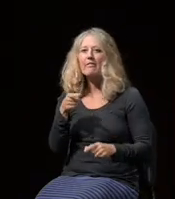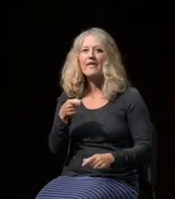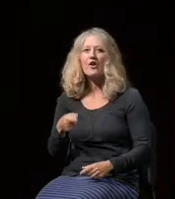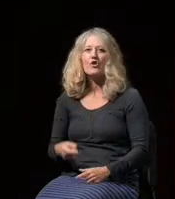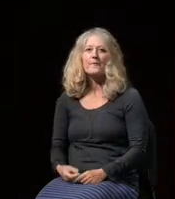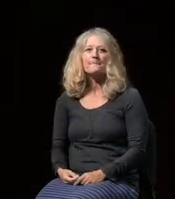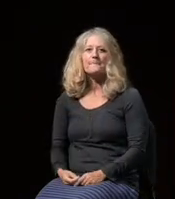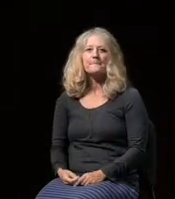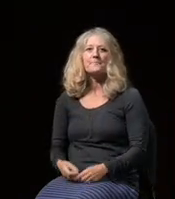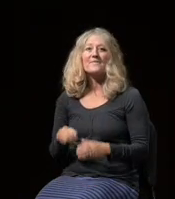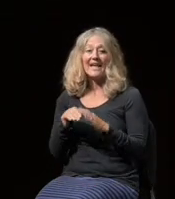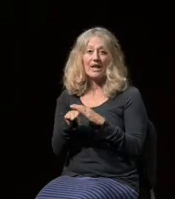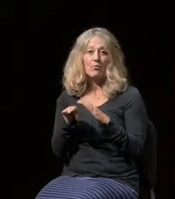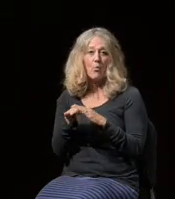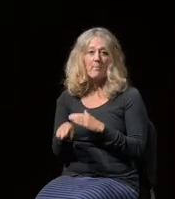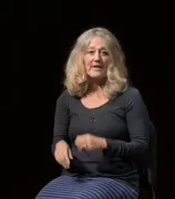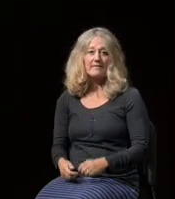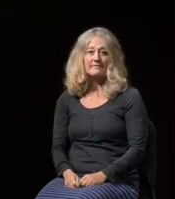Enrollment.